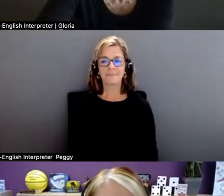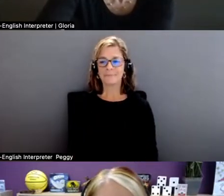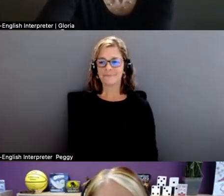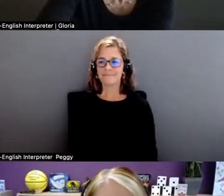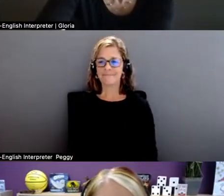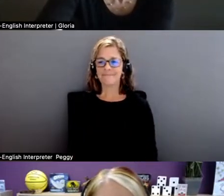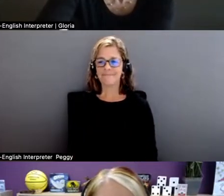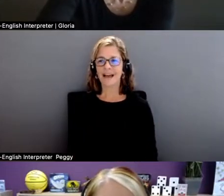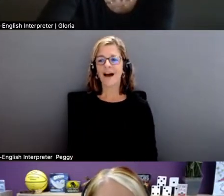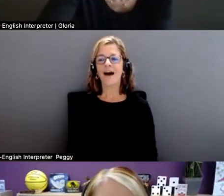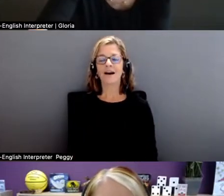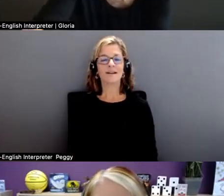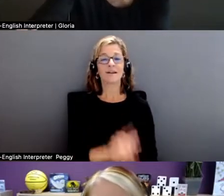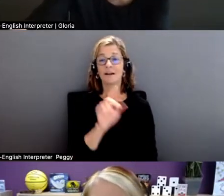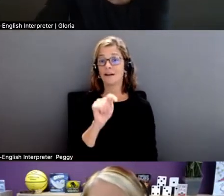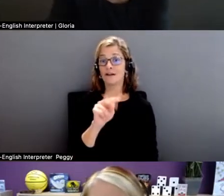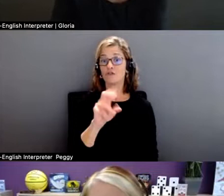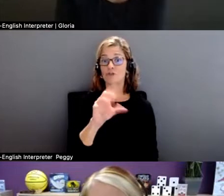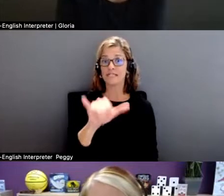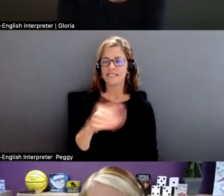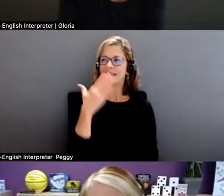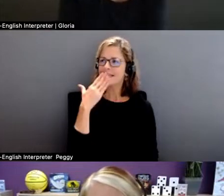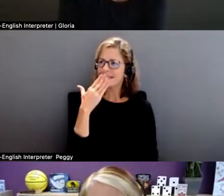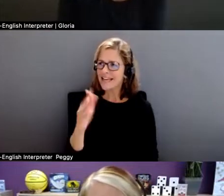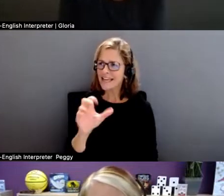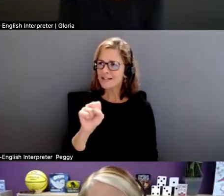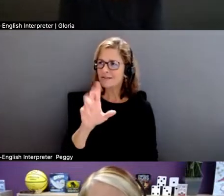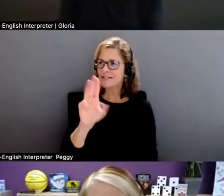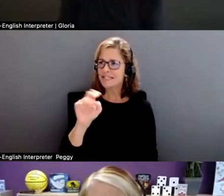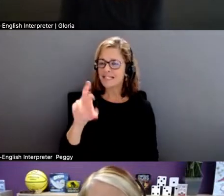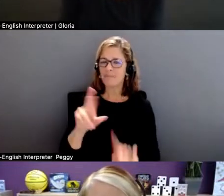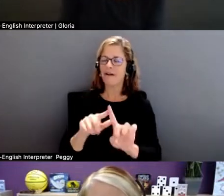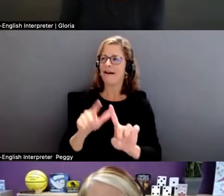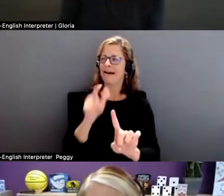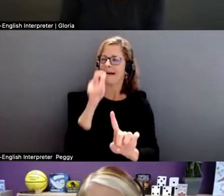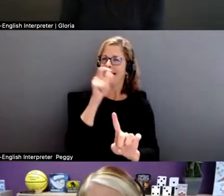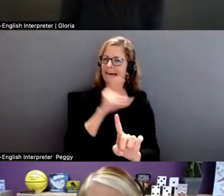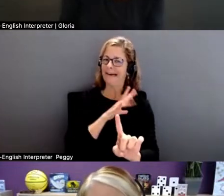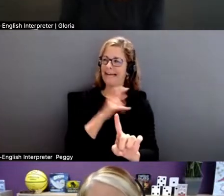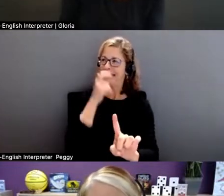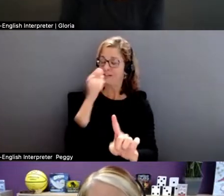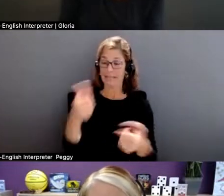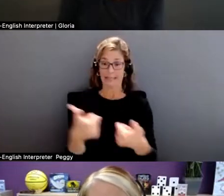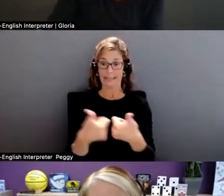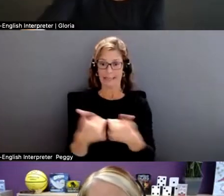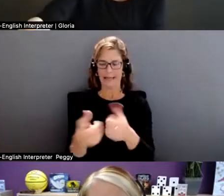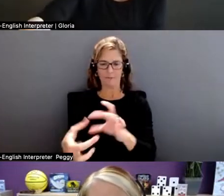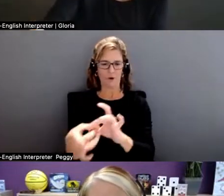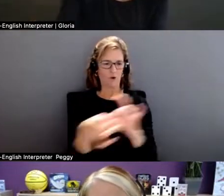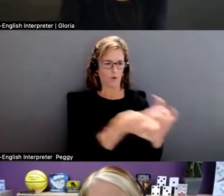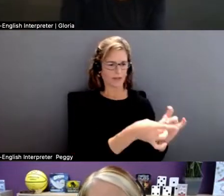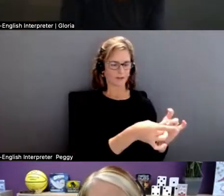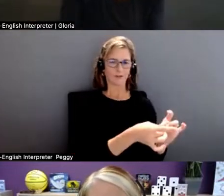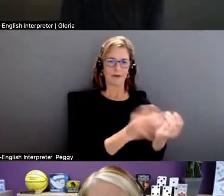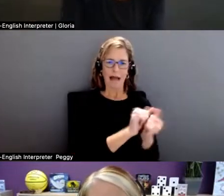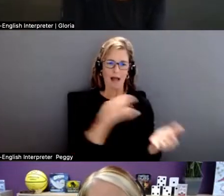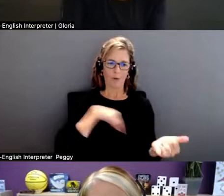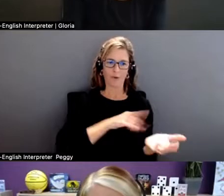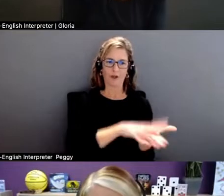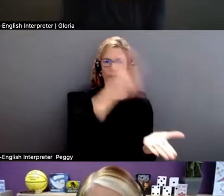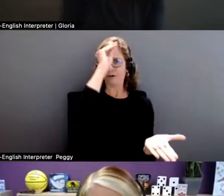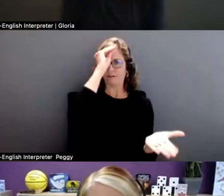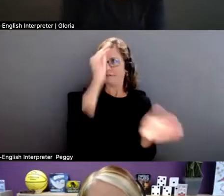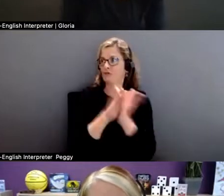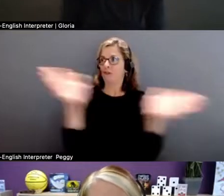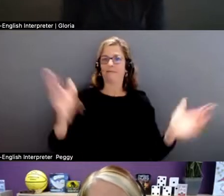Thanks so much, Summer. That's such an interesting way of tying gaming into how we learn in general.